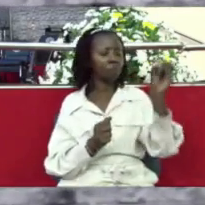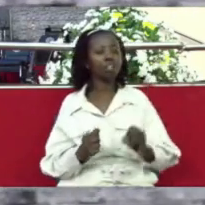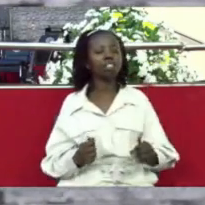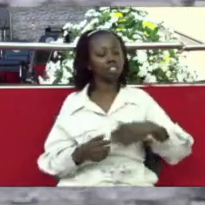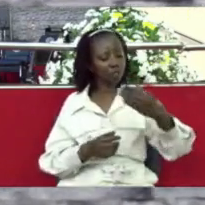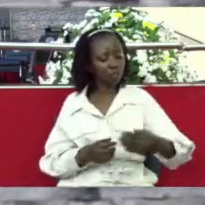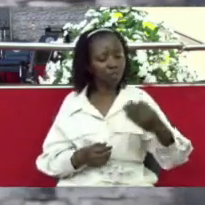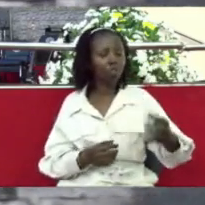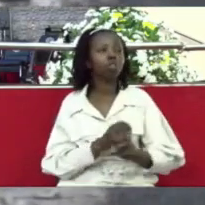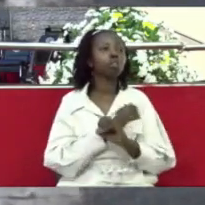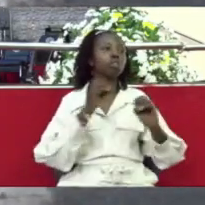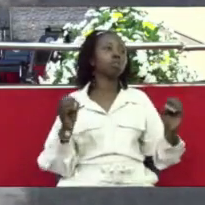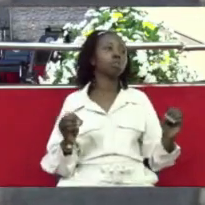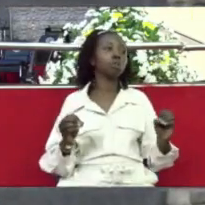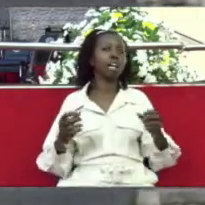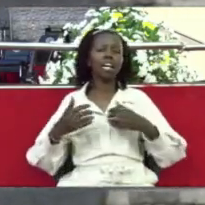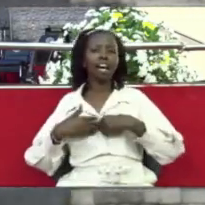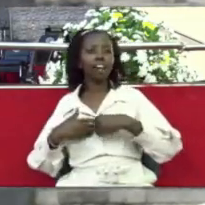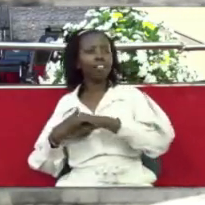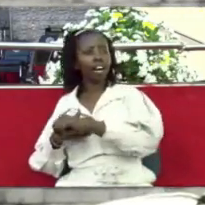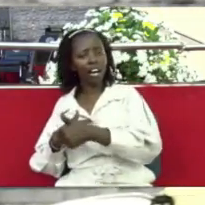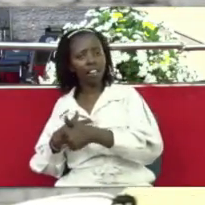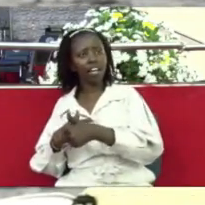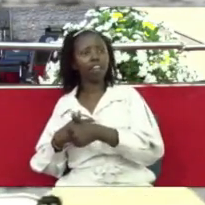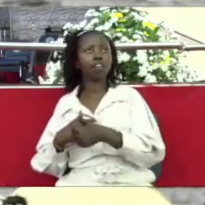mara. And we had 30 or 40 people